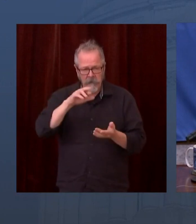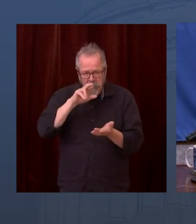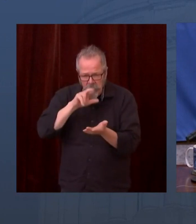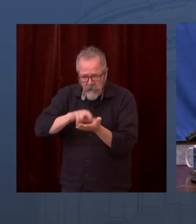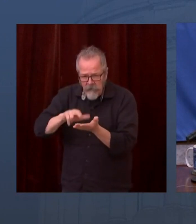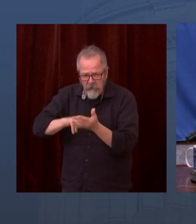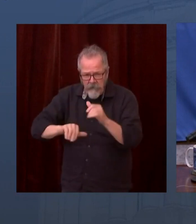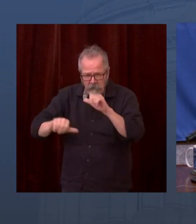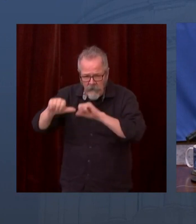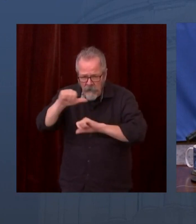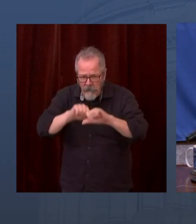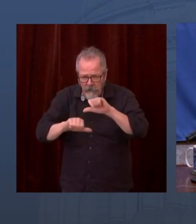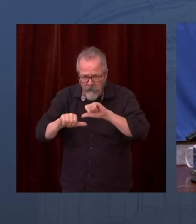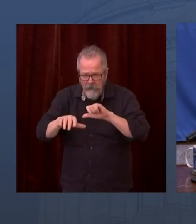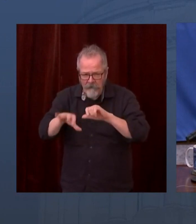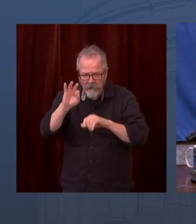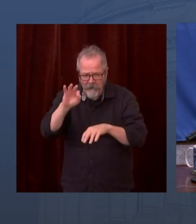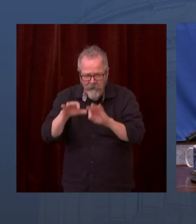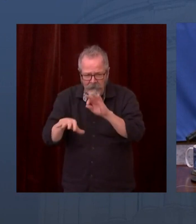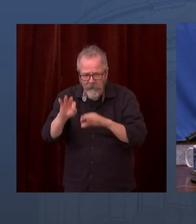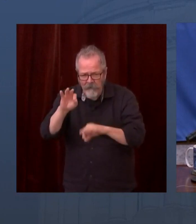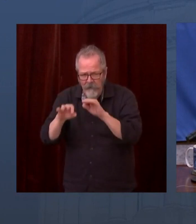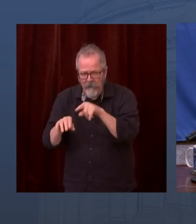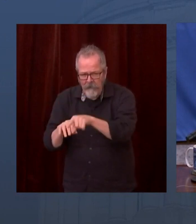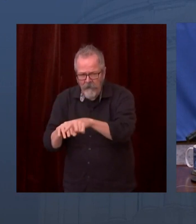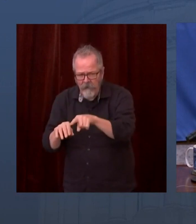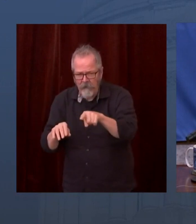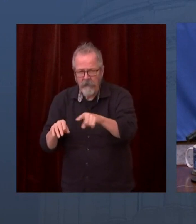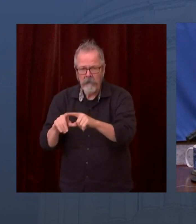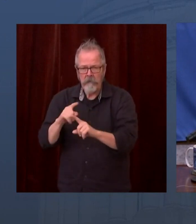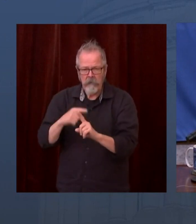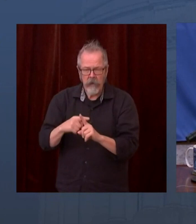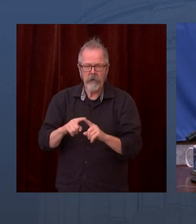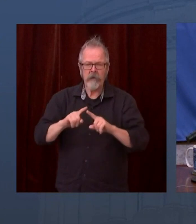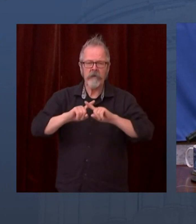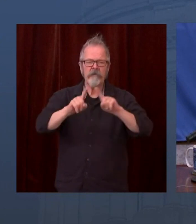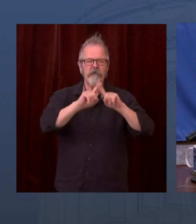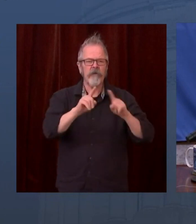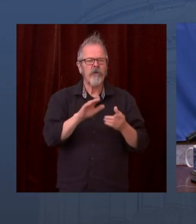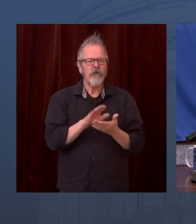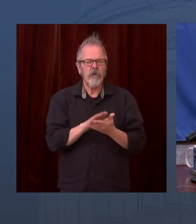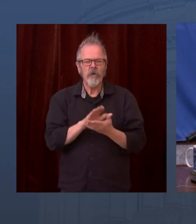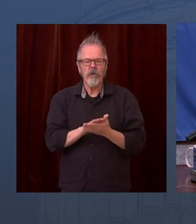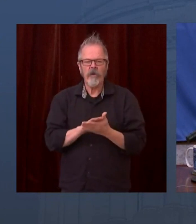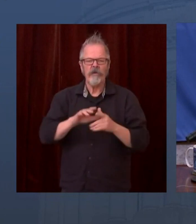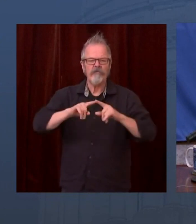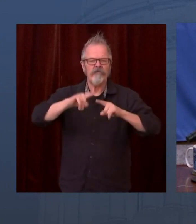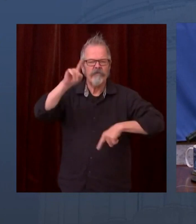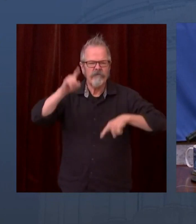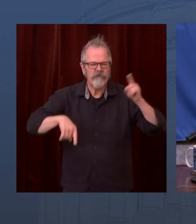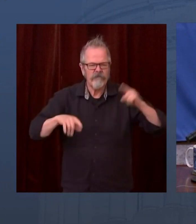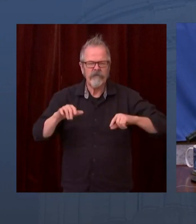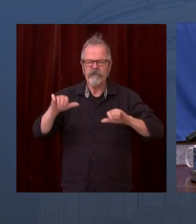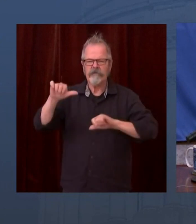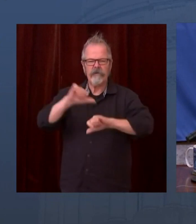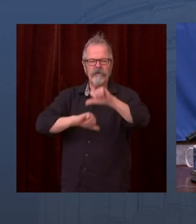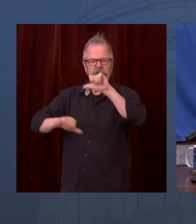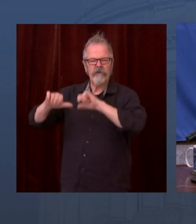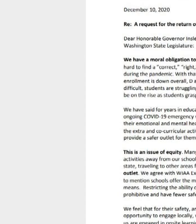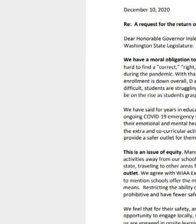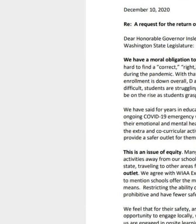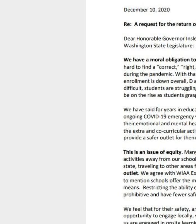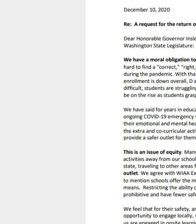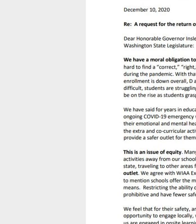various schools, it is time to begin the process of getting more of our students back into the